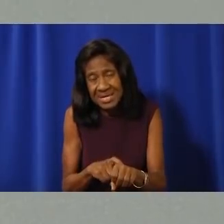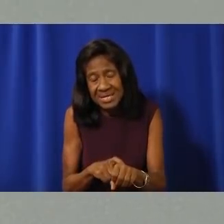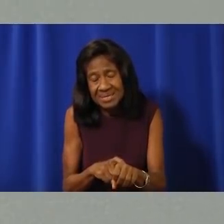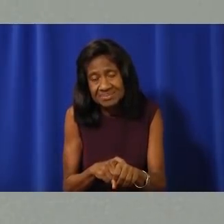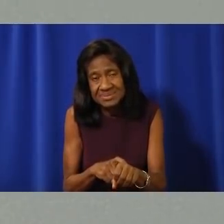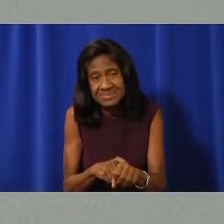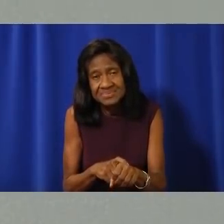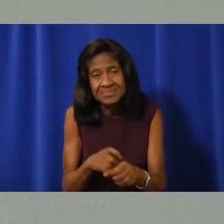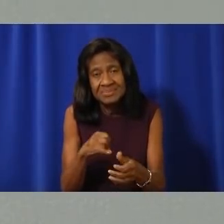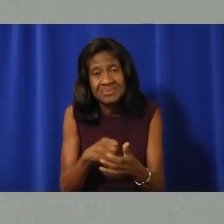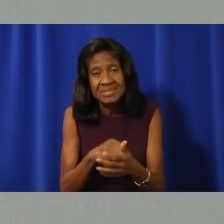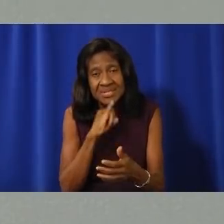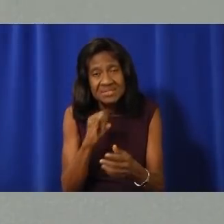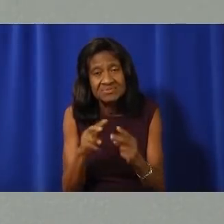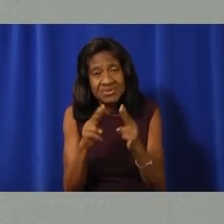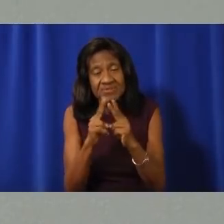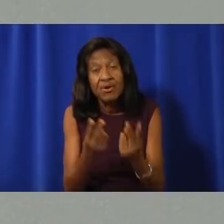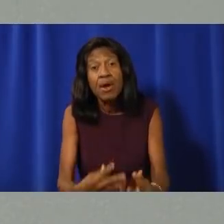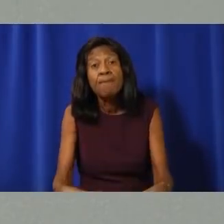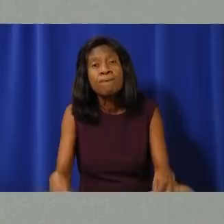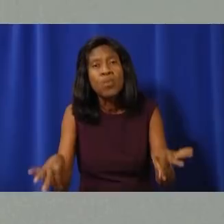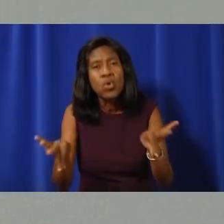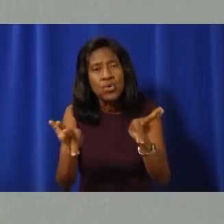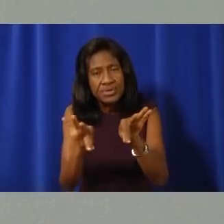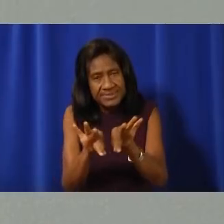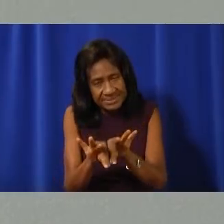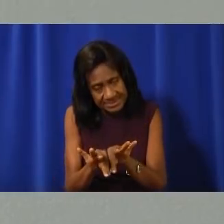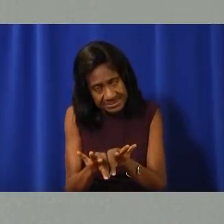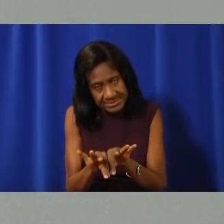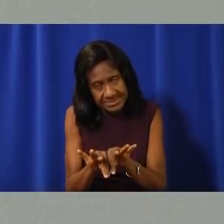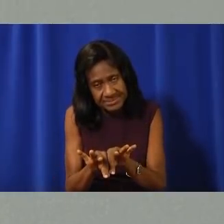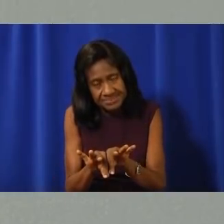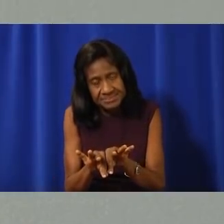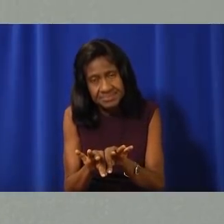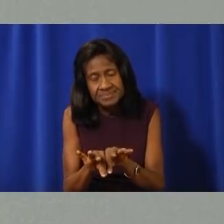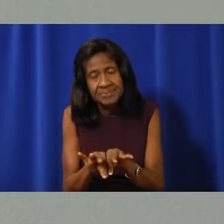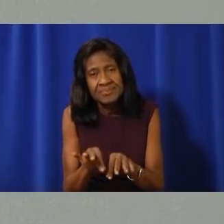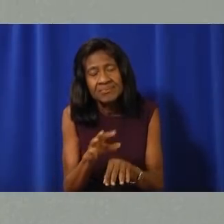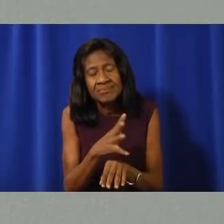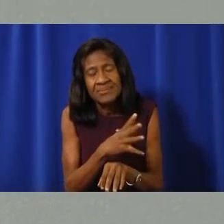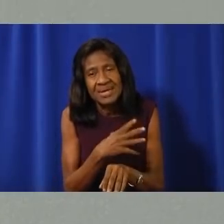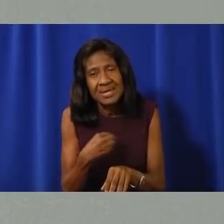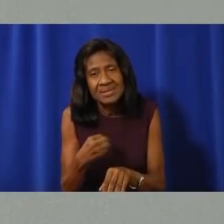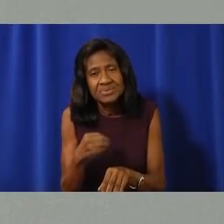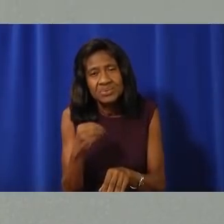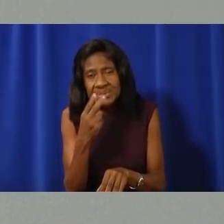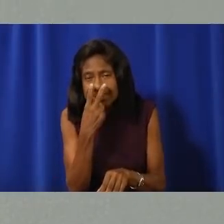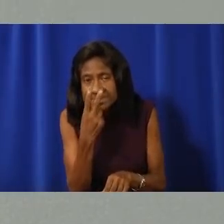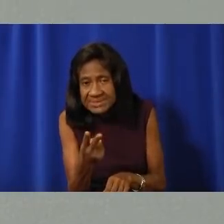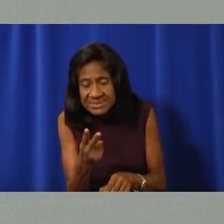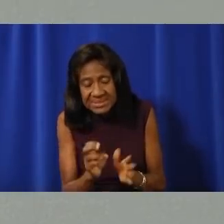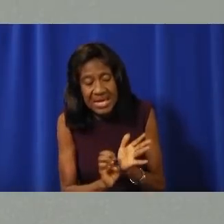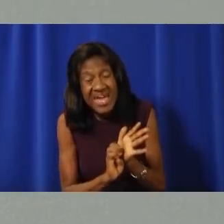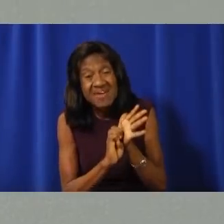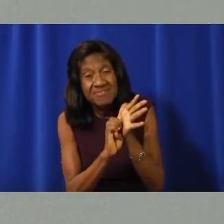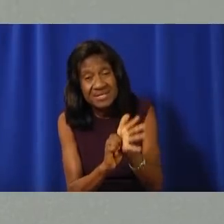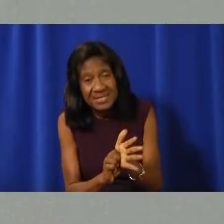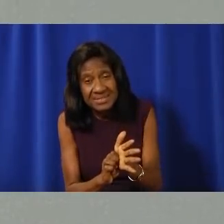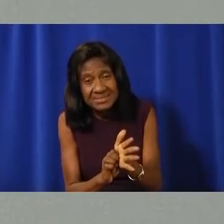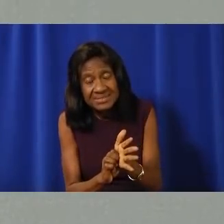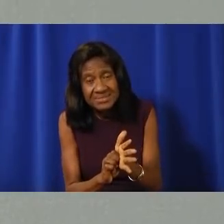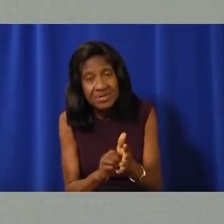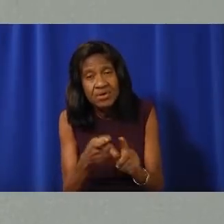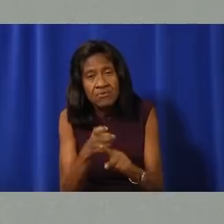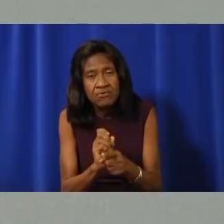us, I feel, and it's entirely supported by the evidence and many of them in the medical